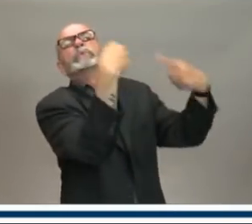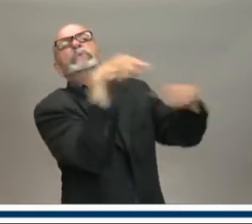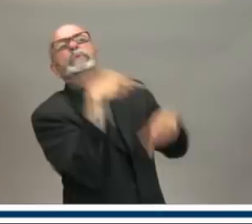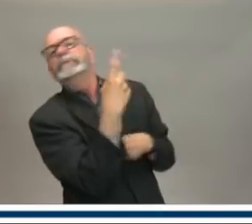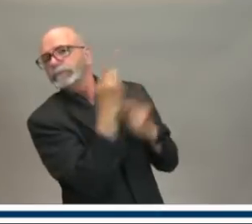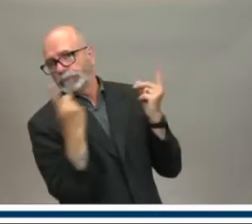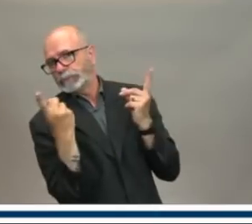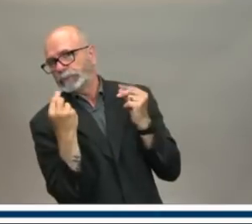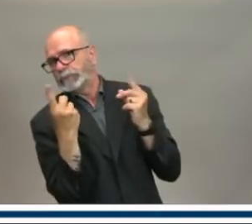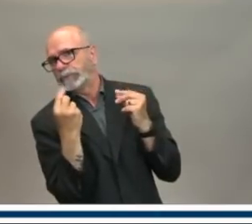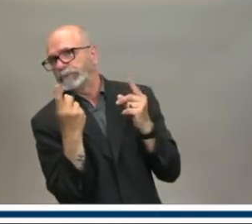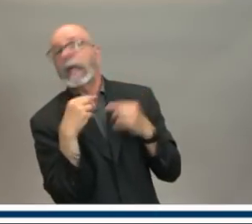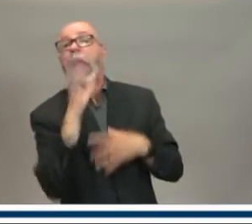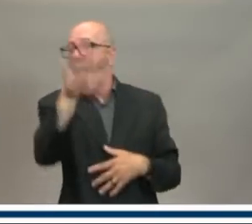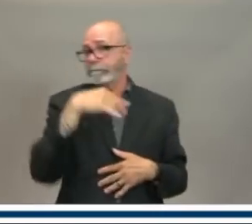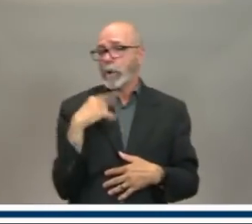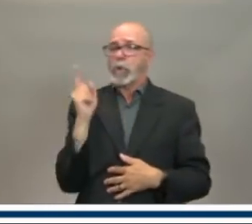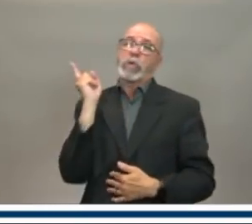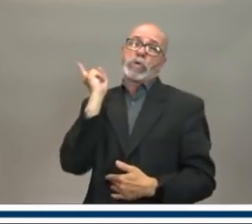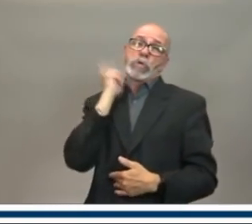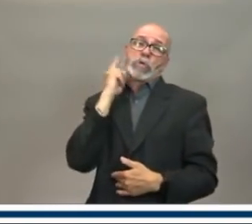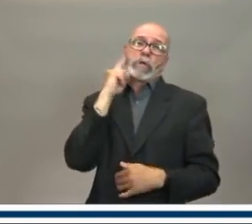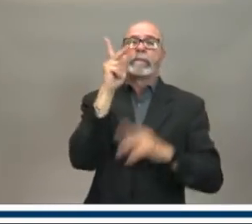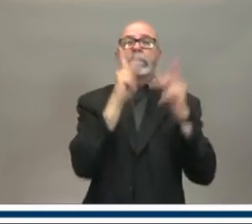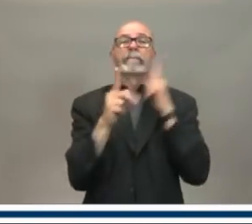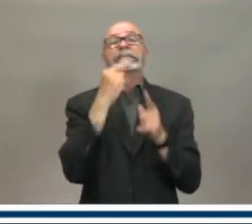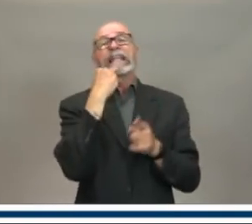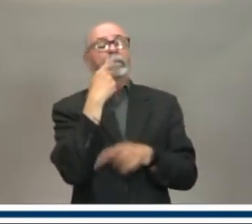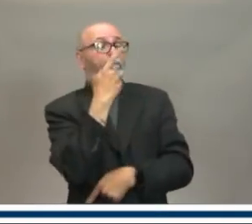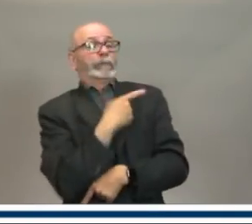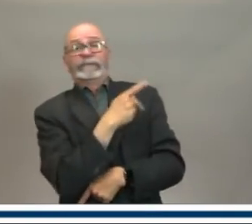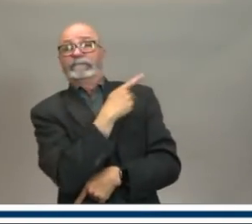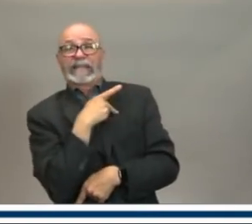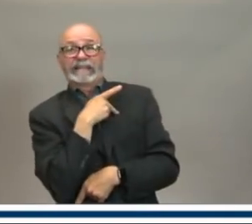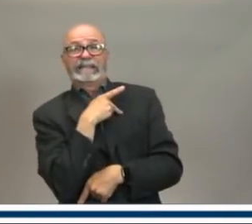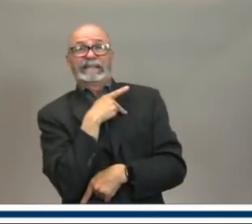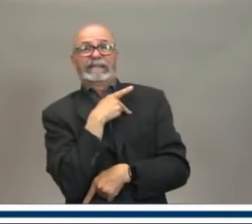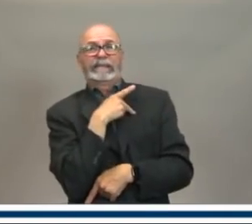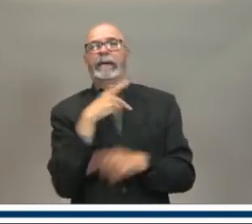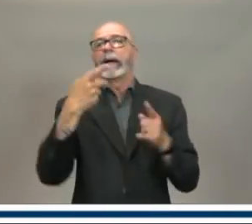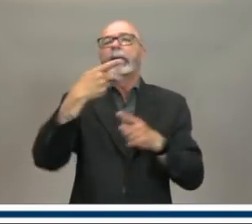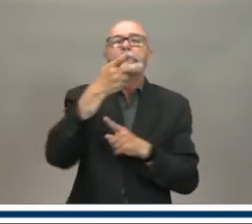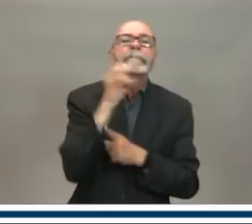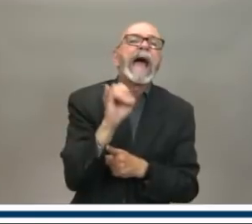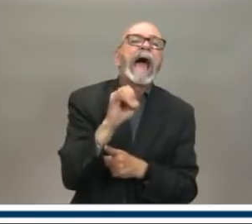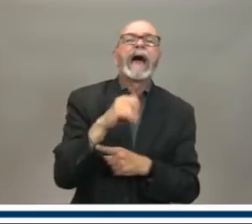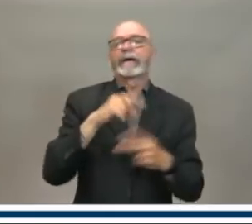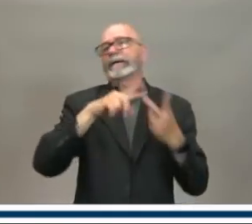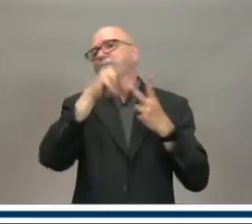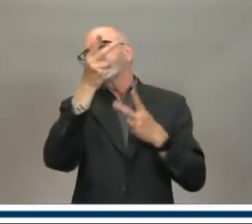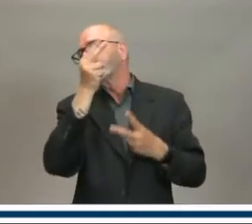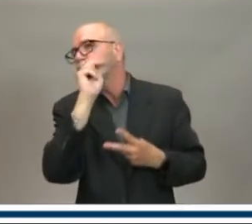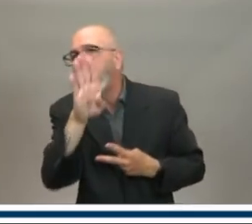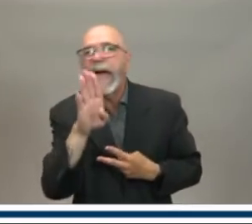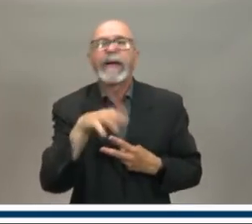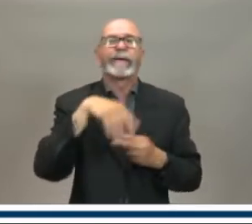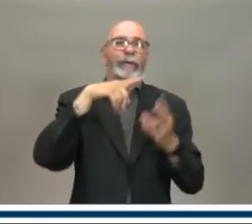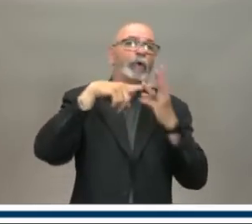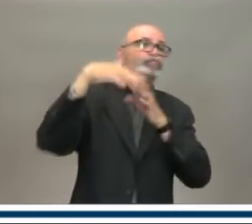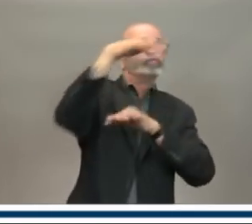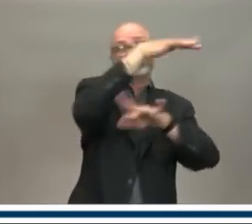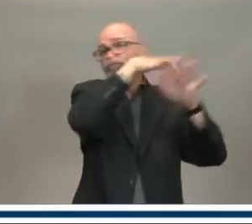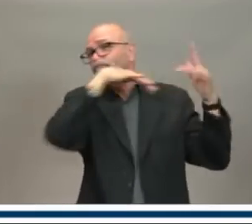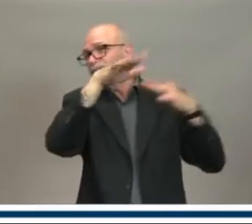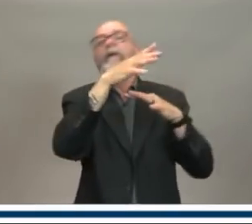of talk about bubbling provinces. You heard PEI in New Brunswick talk about that. I can tell you that on the call with